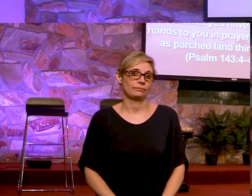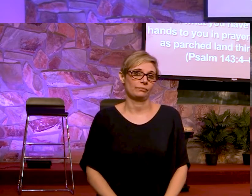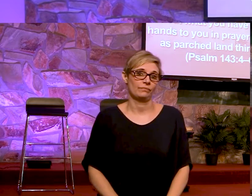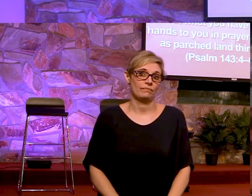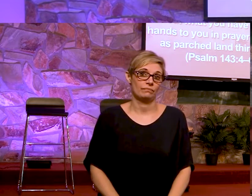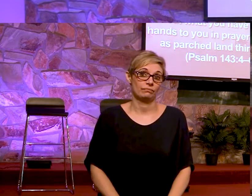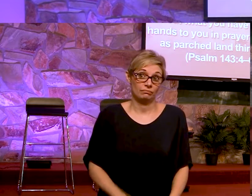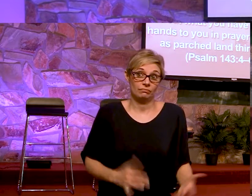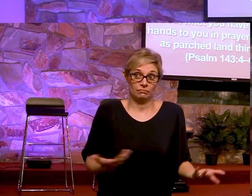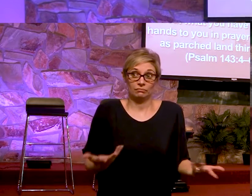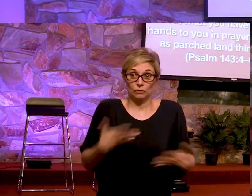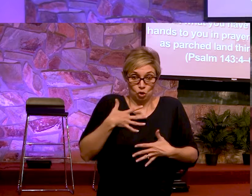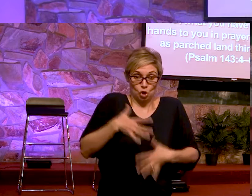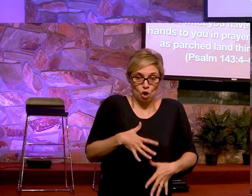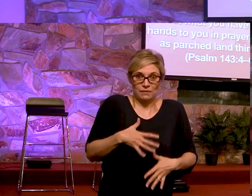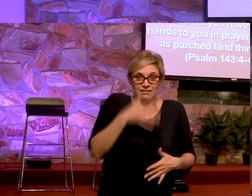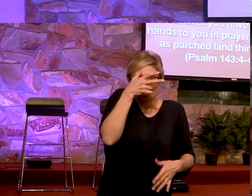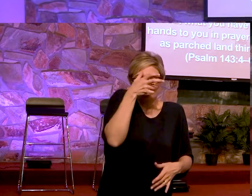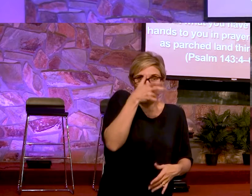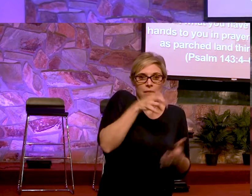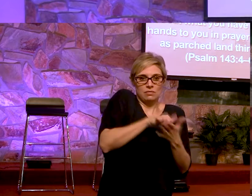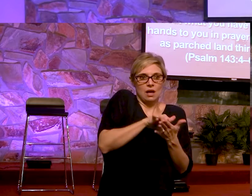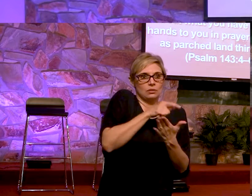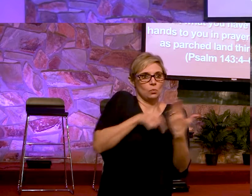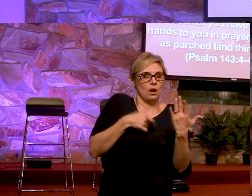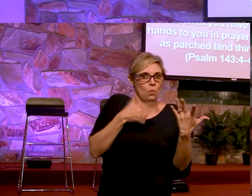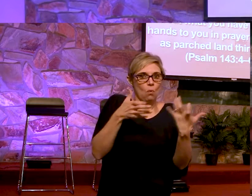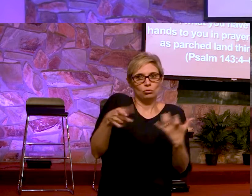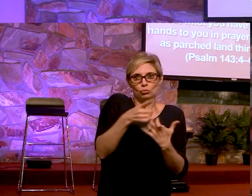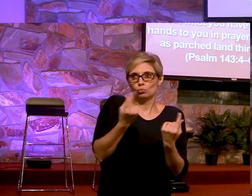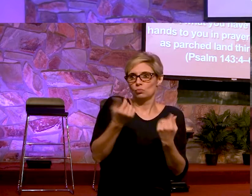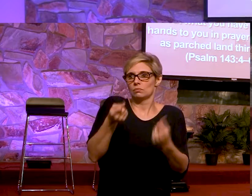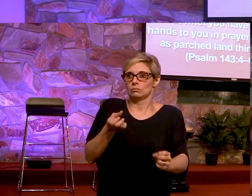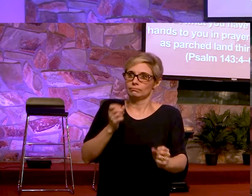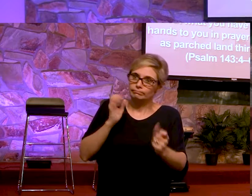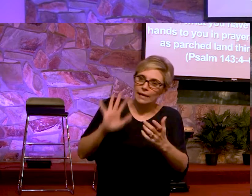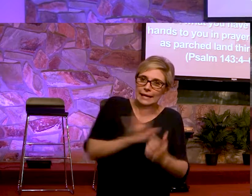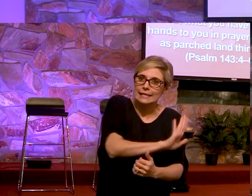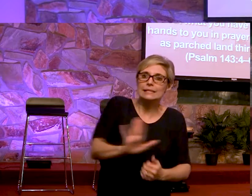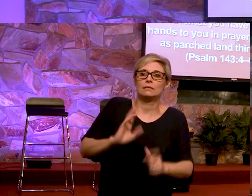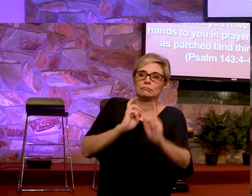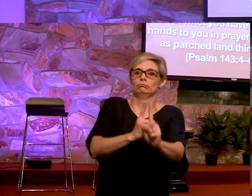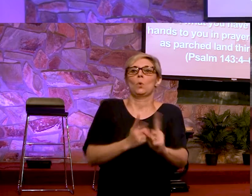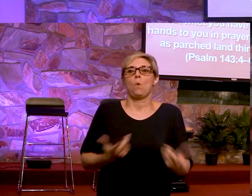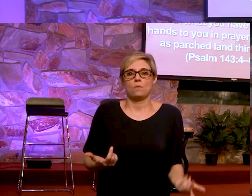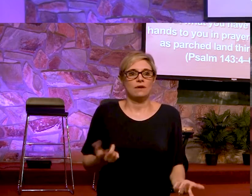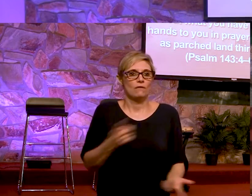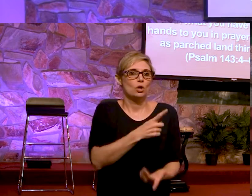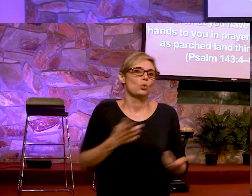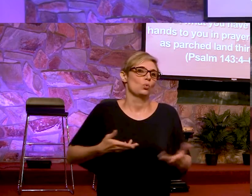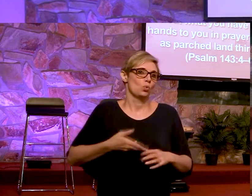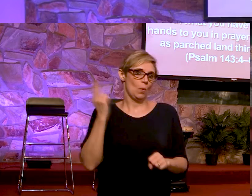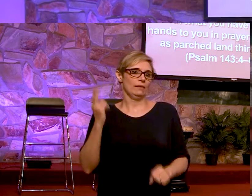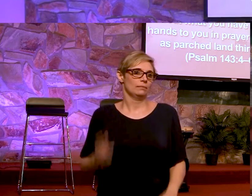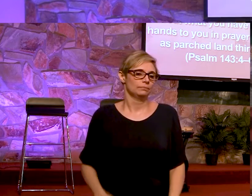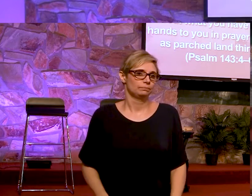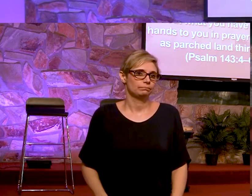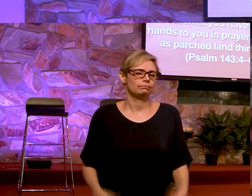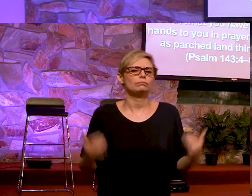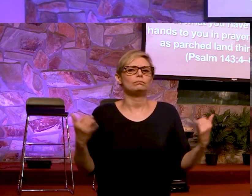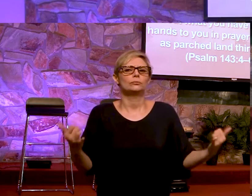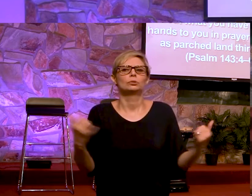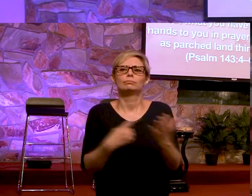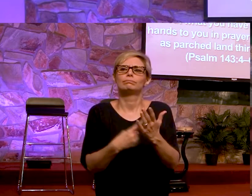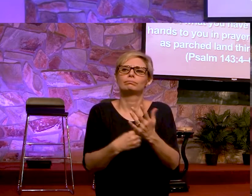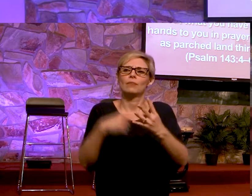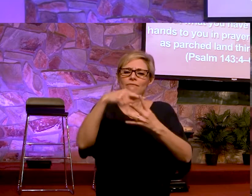That's what he wants you to do. That's his chief aim. That's his goal. Today I want us to look at 4 common causes of